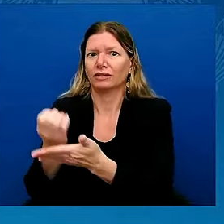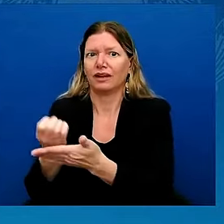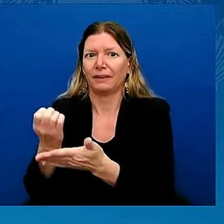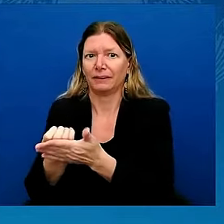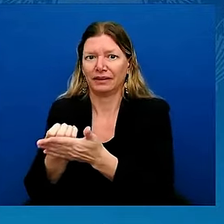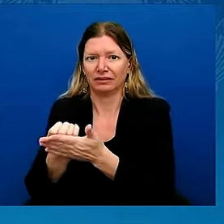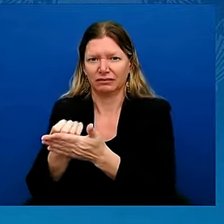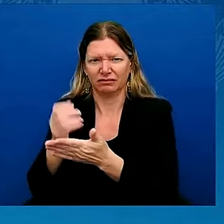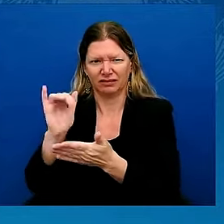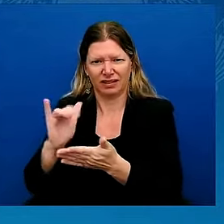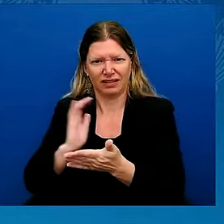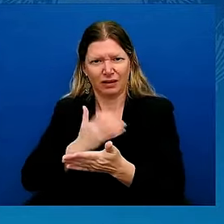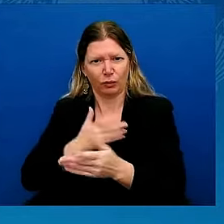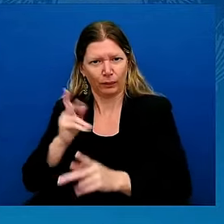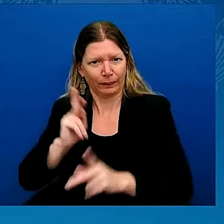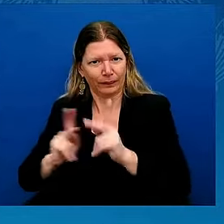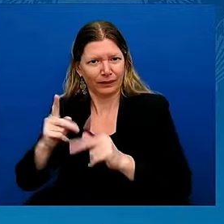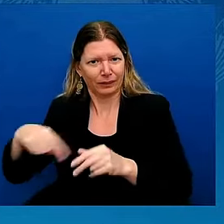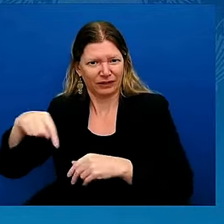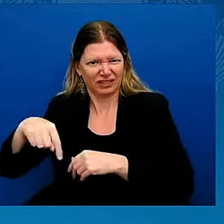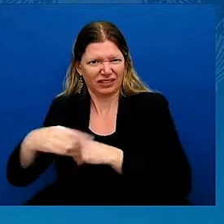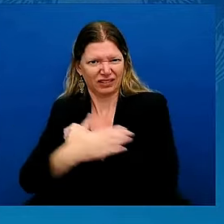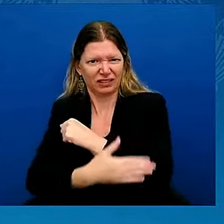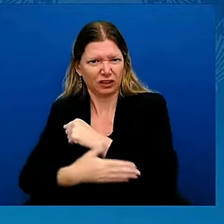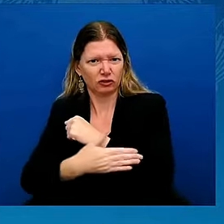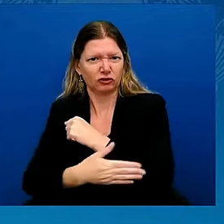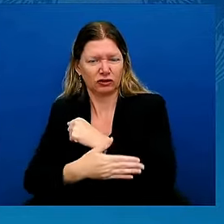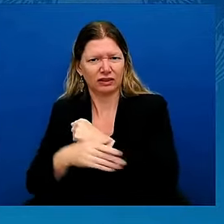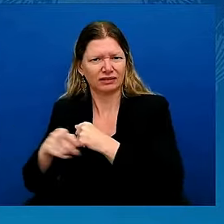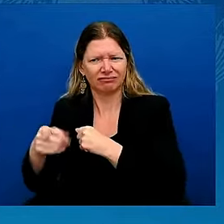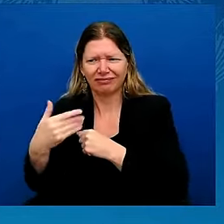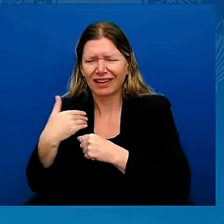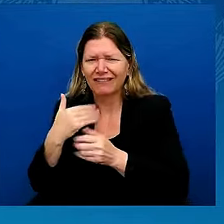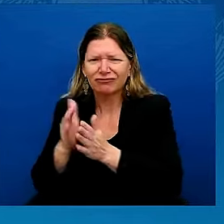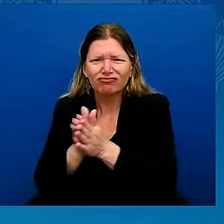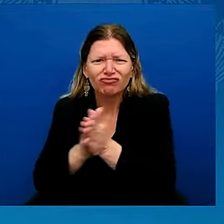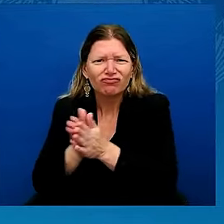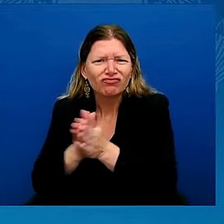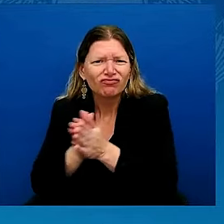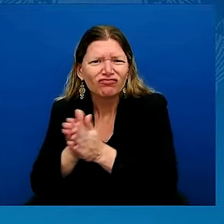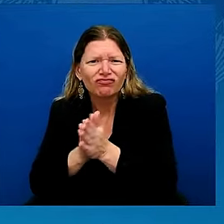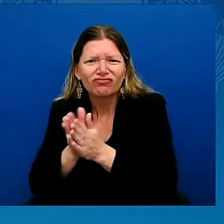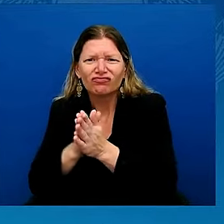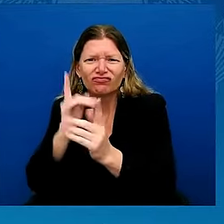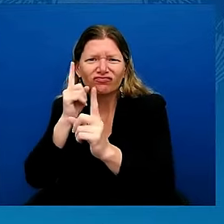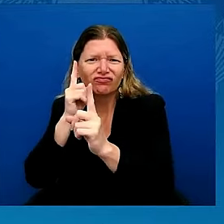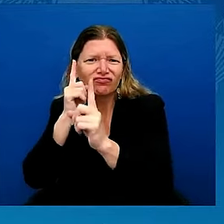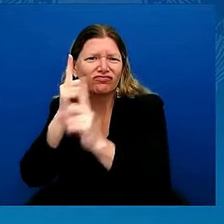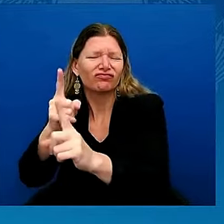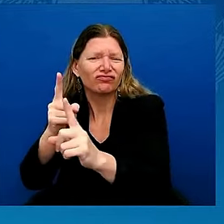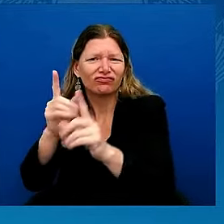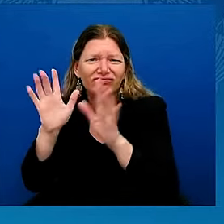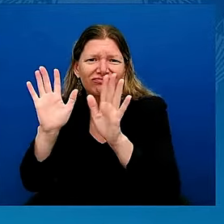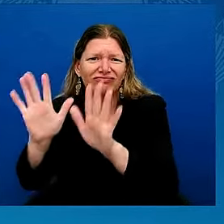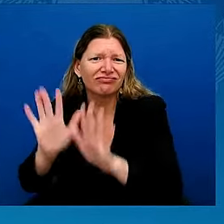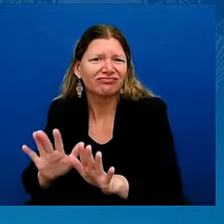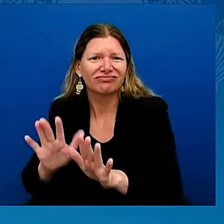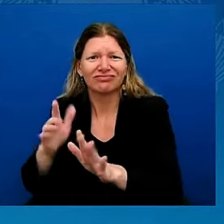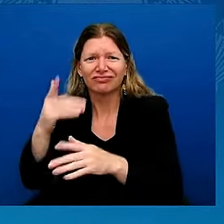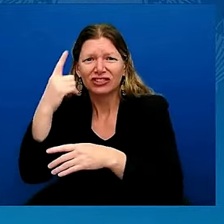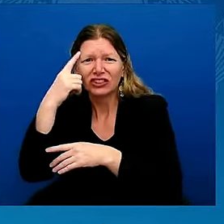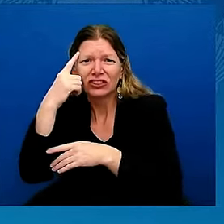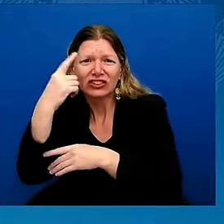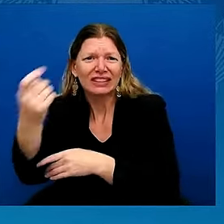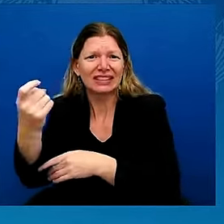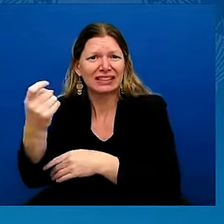know, have extraordinary ambition and aspirations and dreams of what they can be, what they can do,